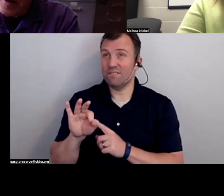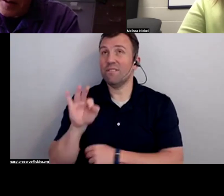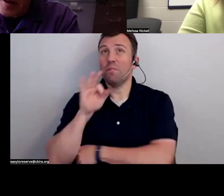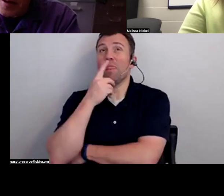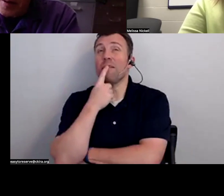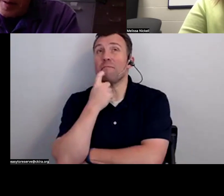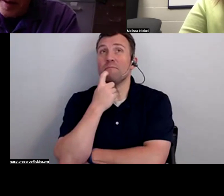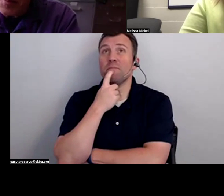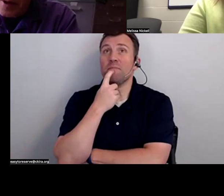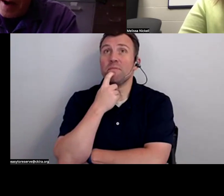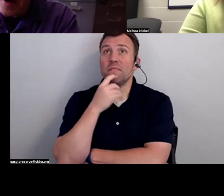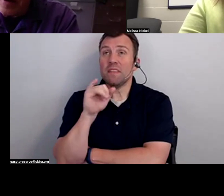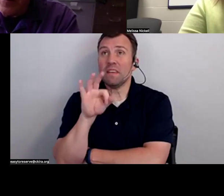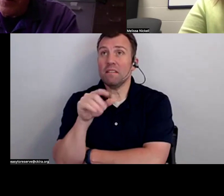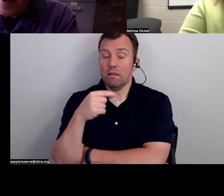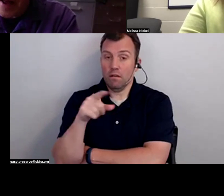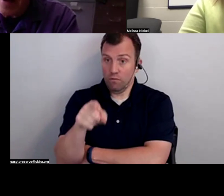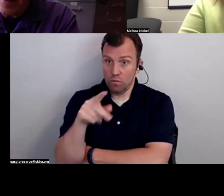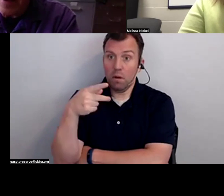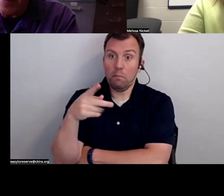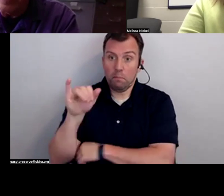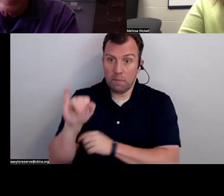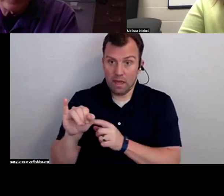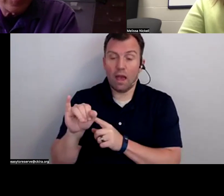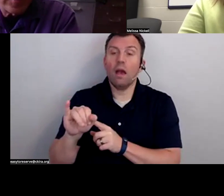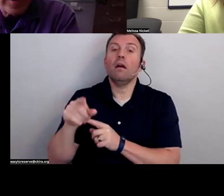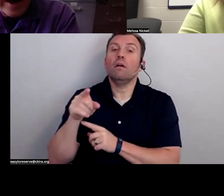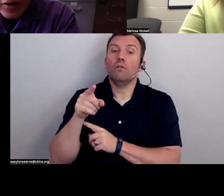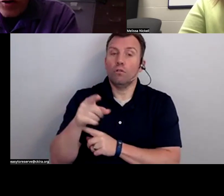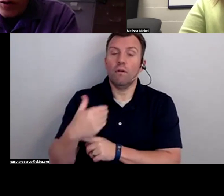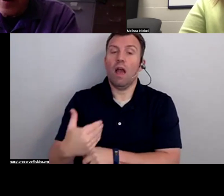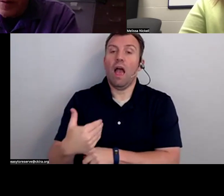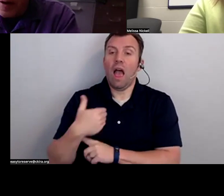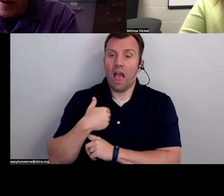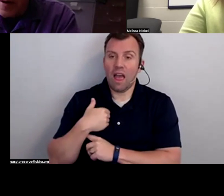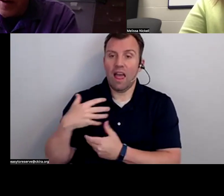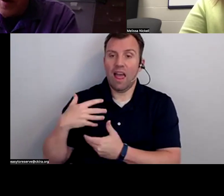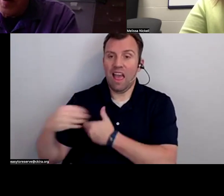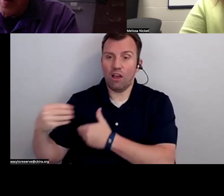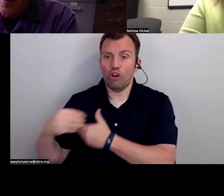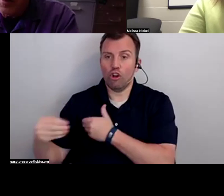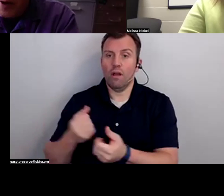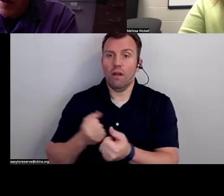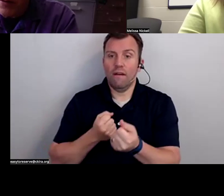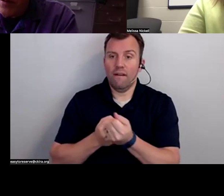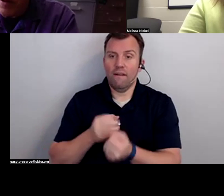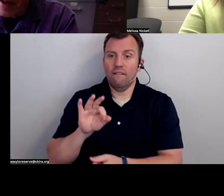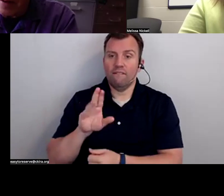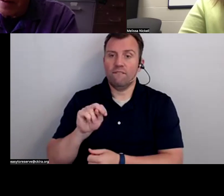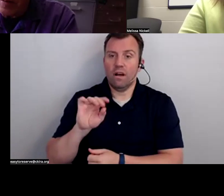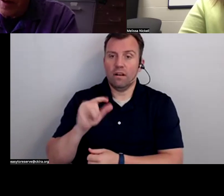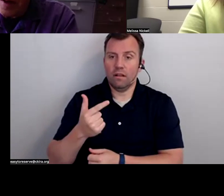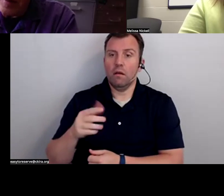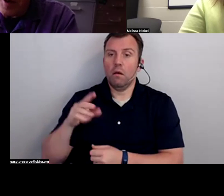as a PI, if you've had a externally funded peer-reviewed